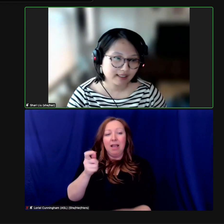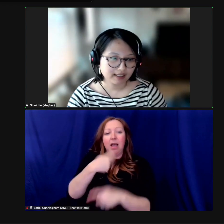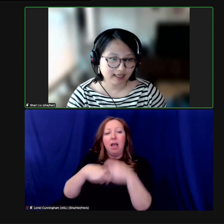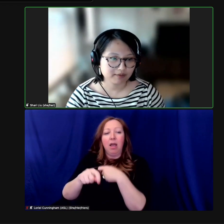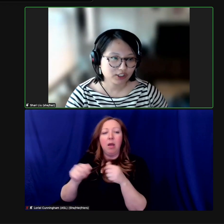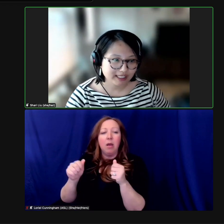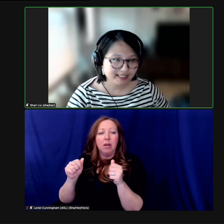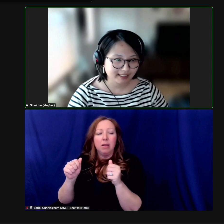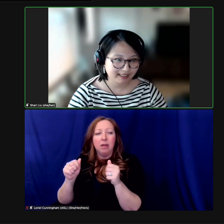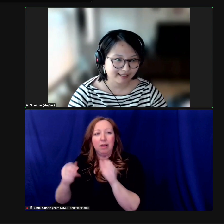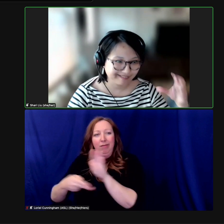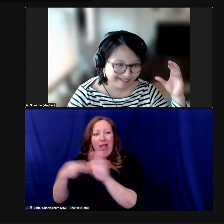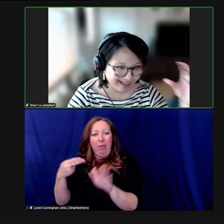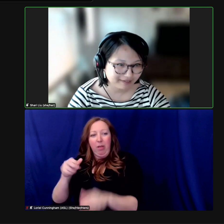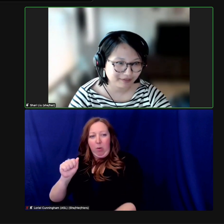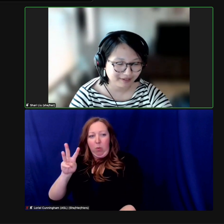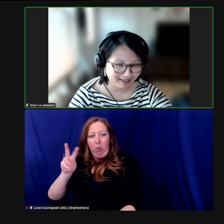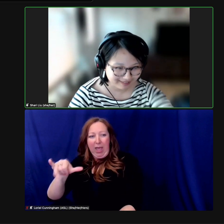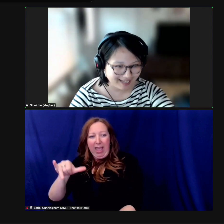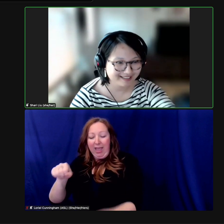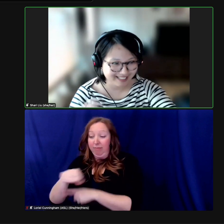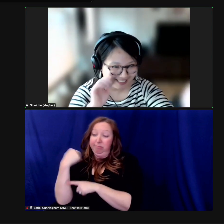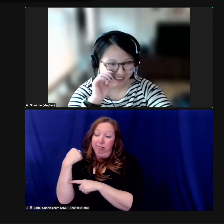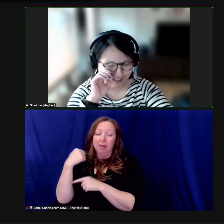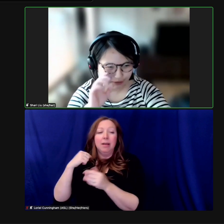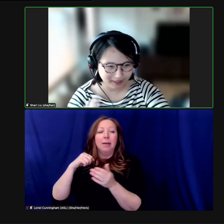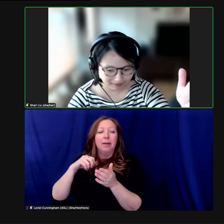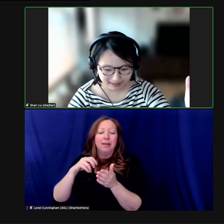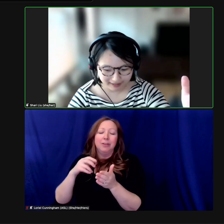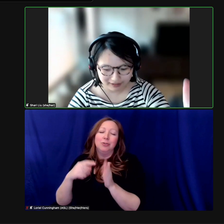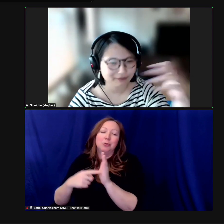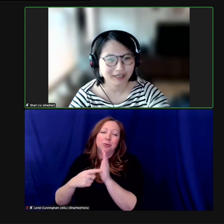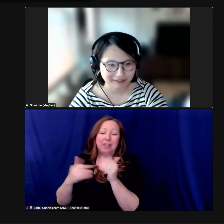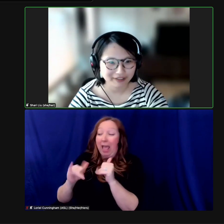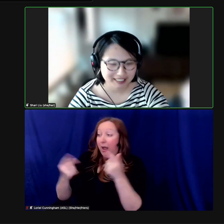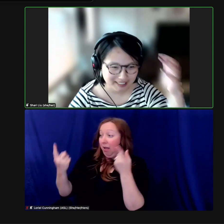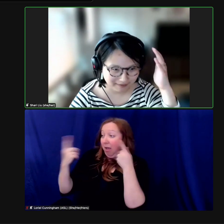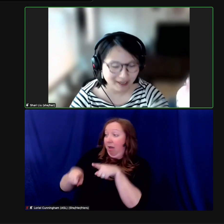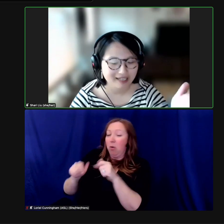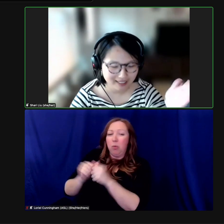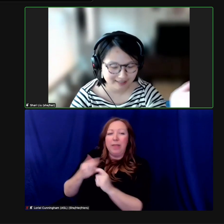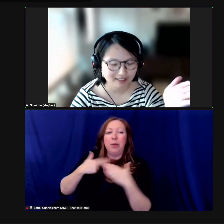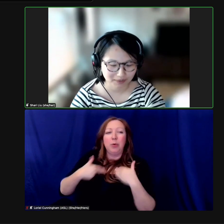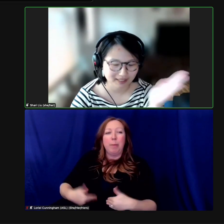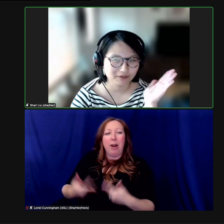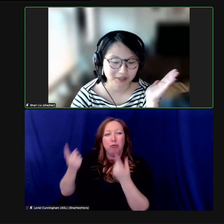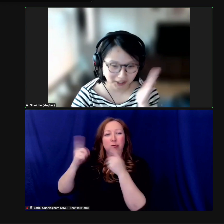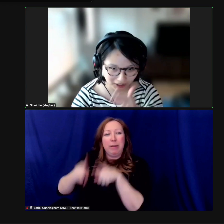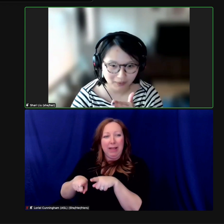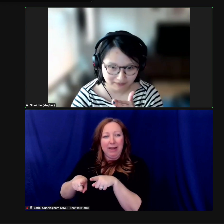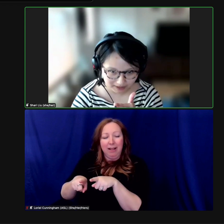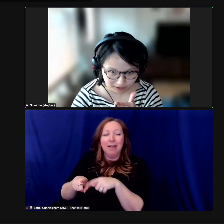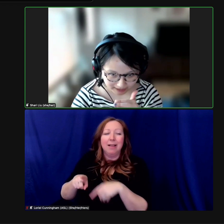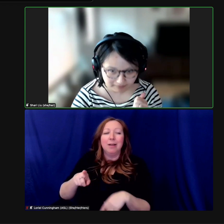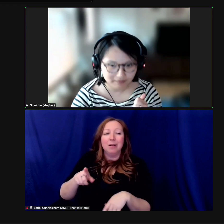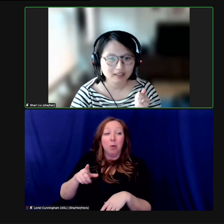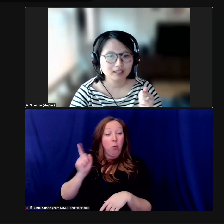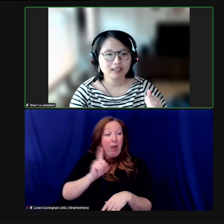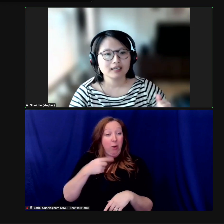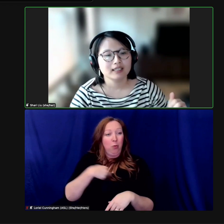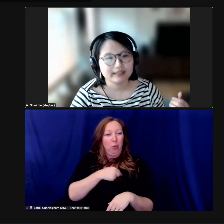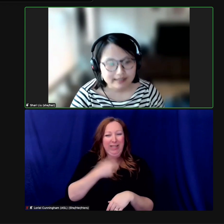agreement, suggesting that a lot of the cases where we couldn't find a face is in fact cases where the infant was looking away from the